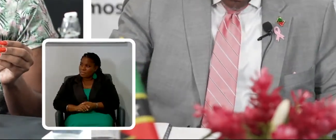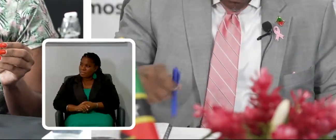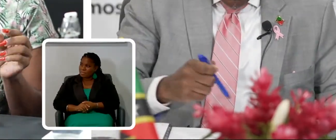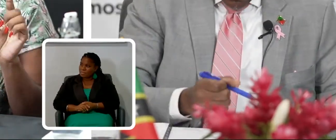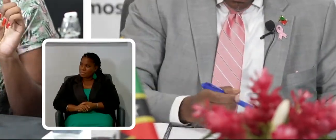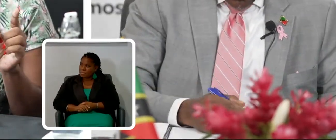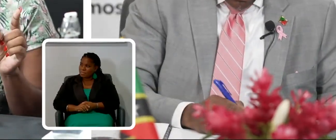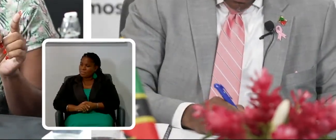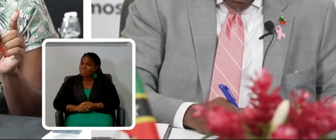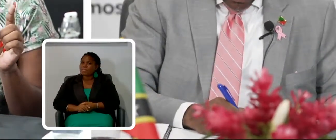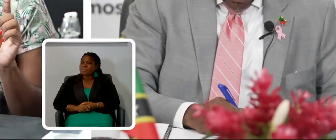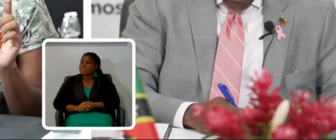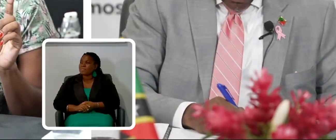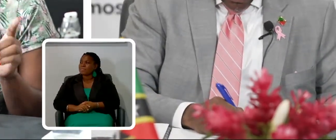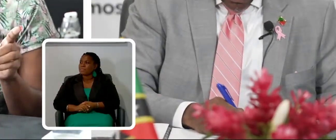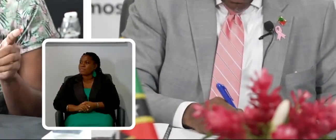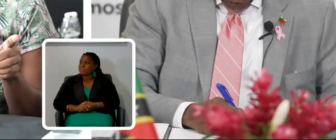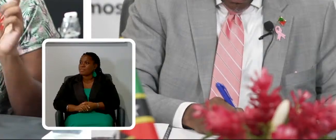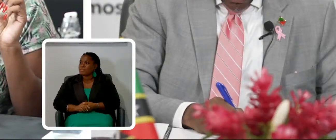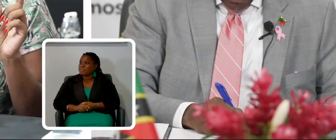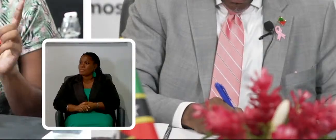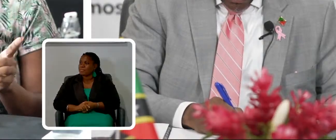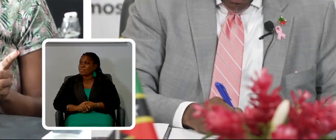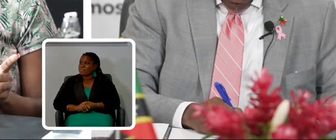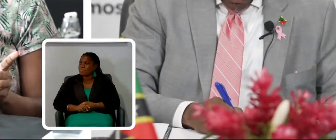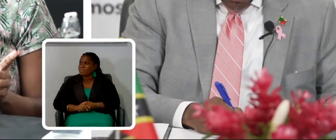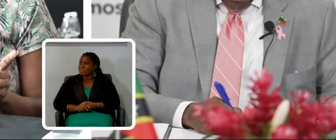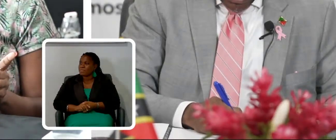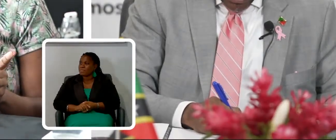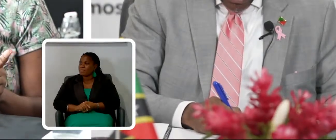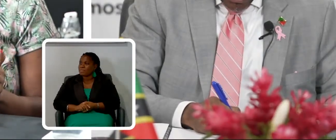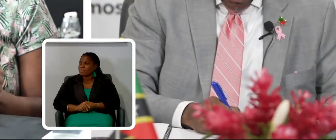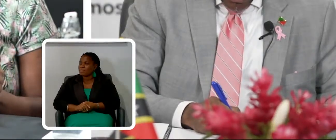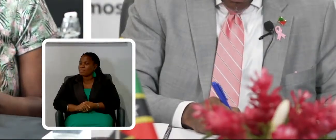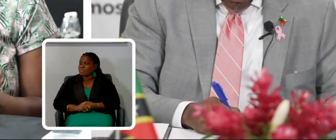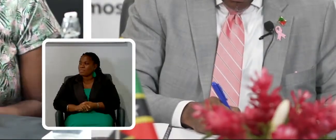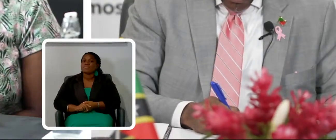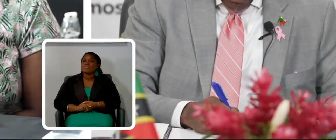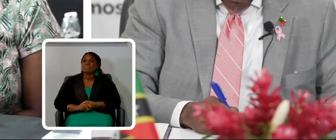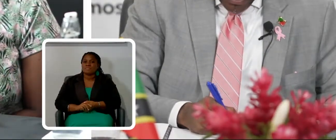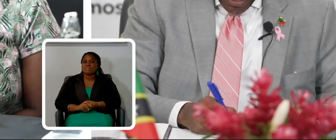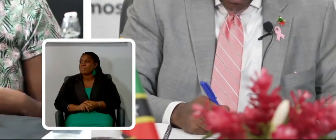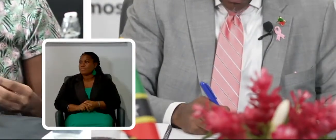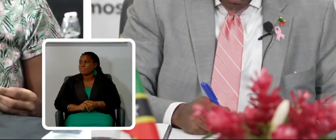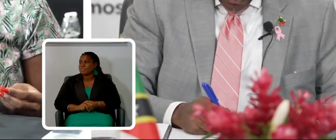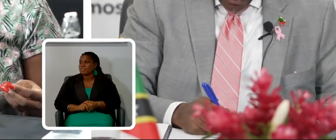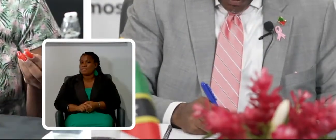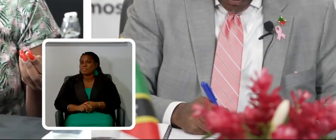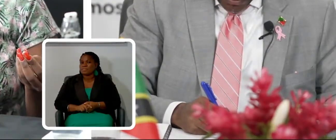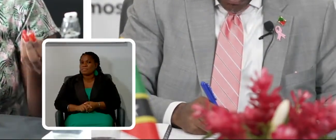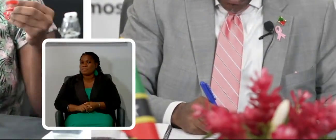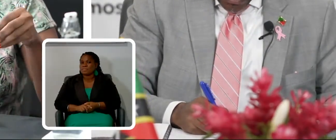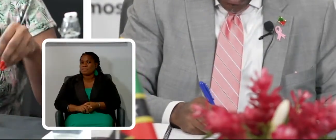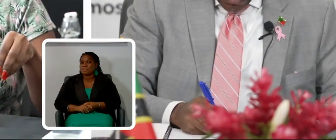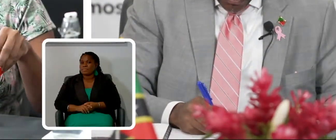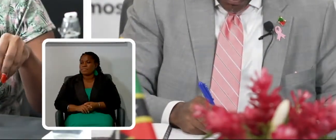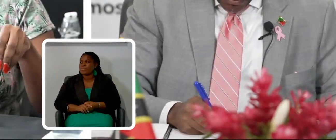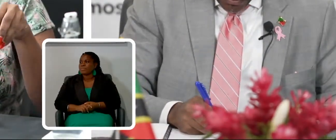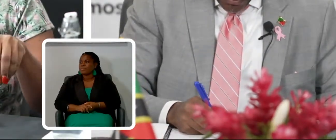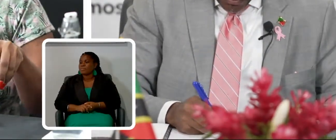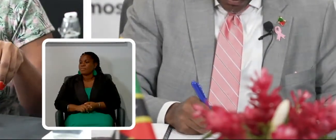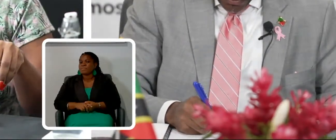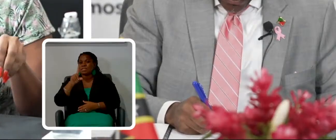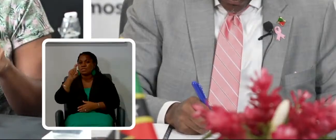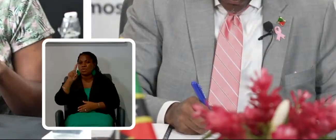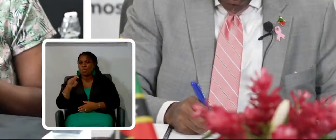I know this is a very critical medicine to the human body. So what approach will we be taking